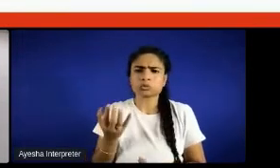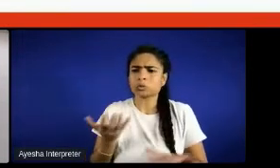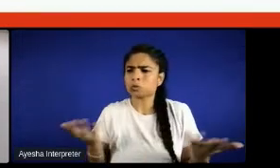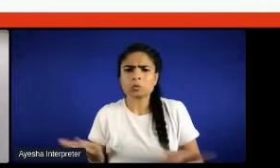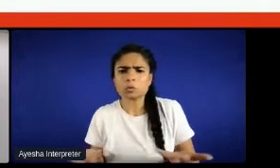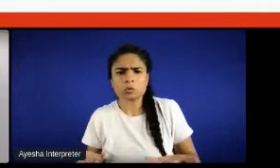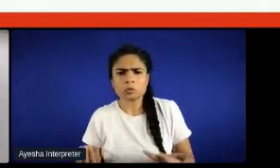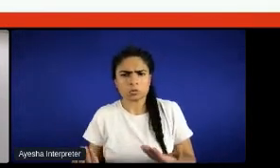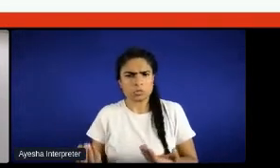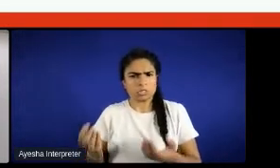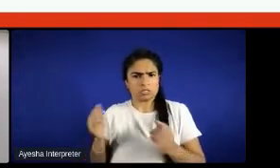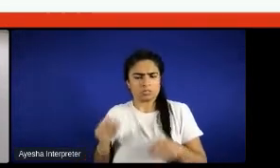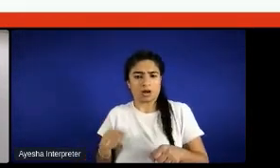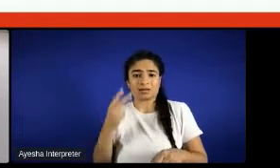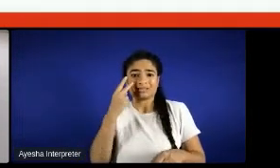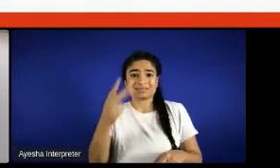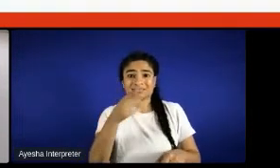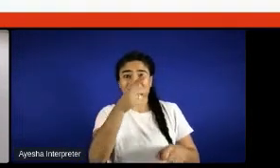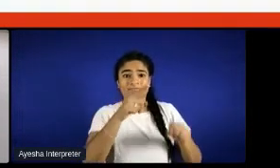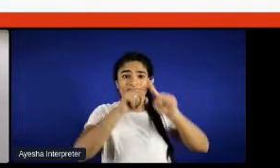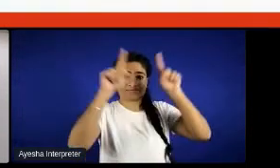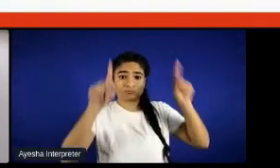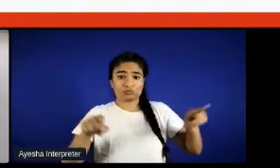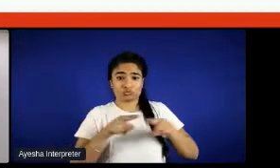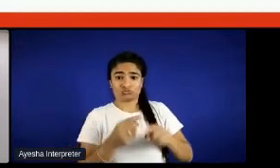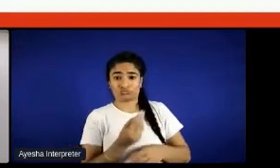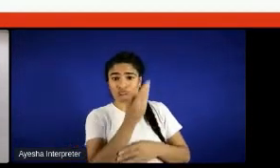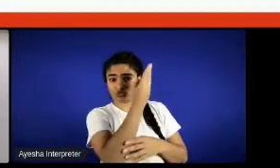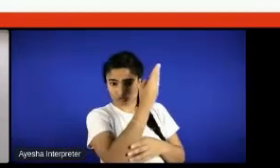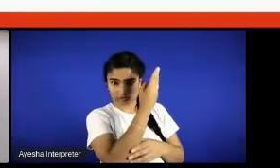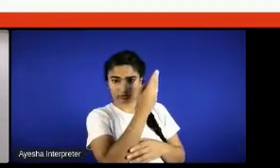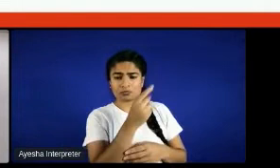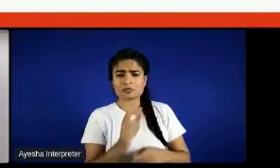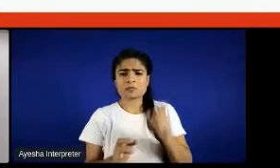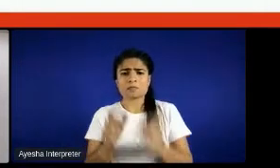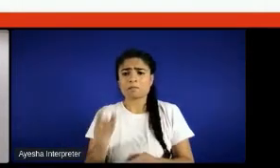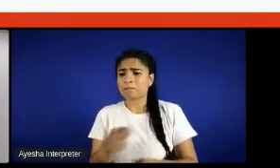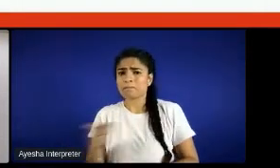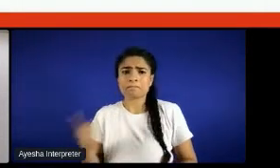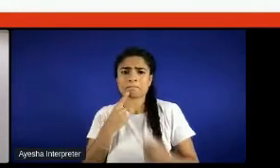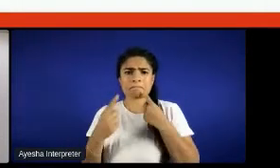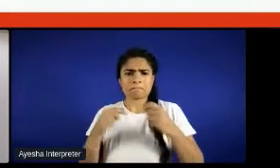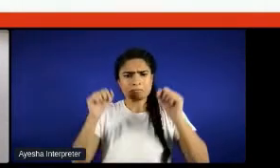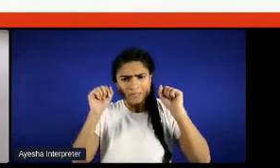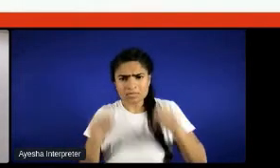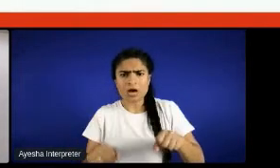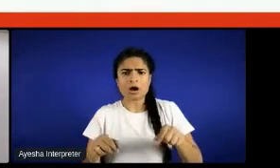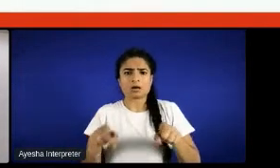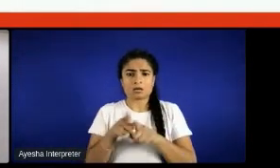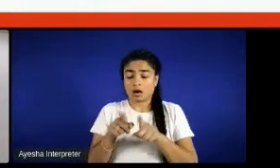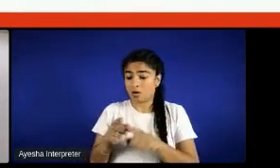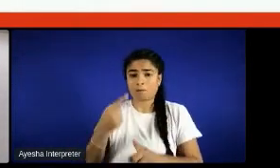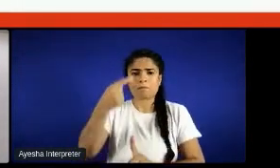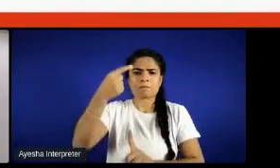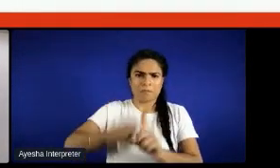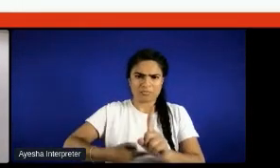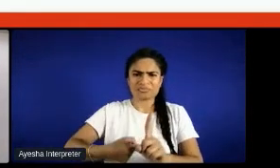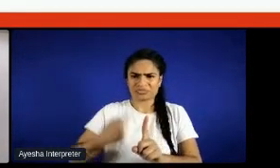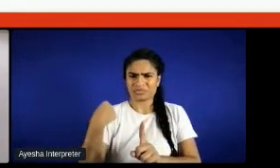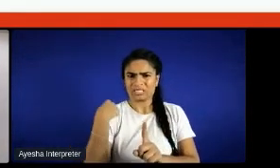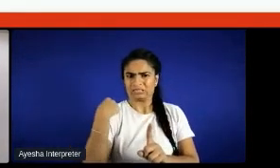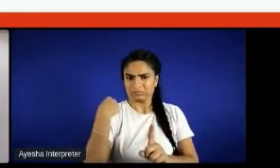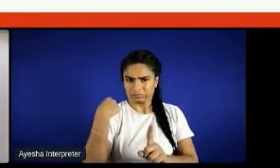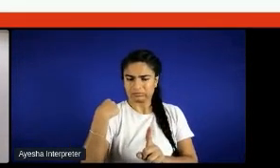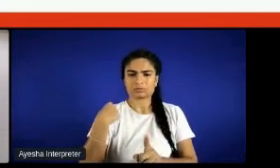are few feedbacks that we were able to receive during the last month. We have seen that children